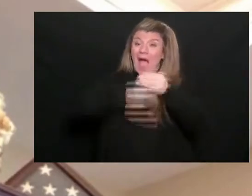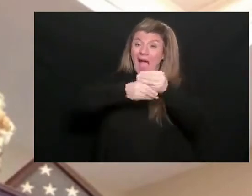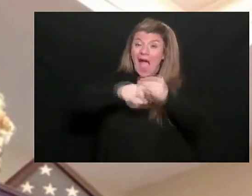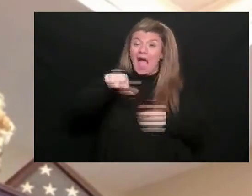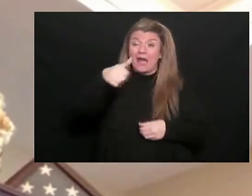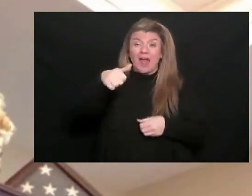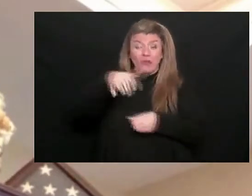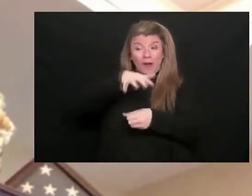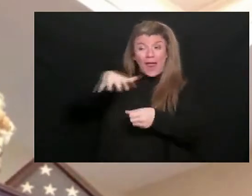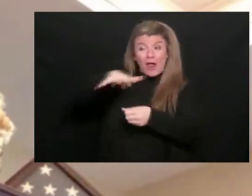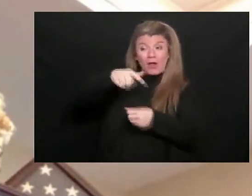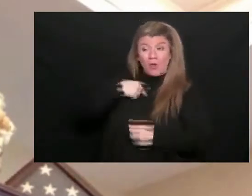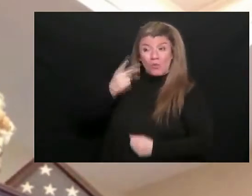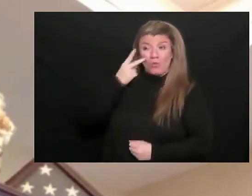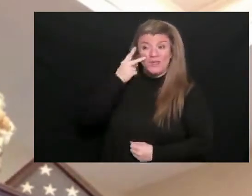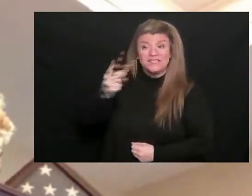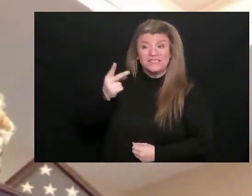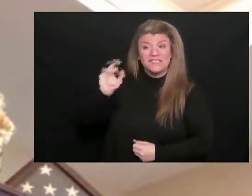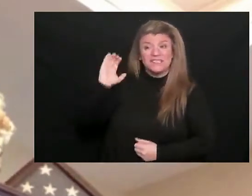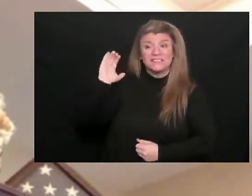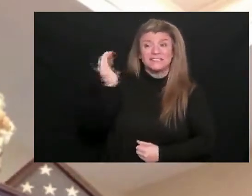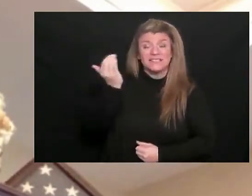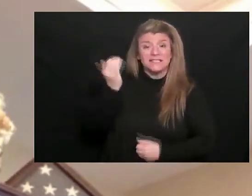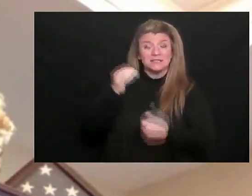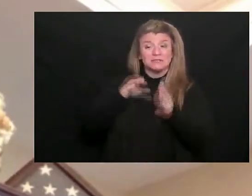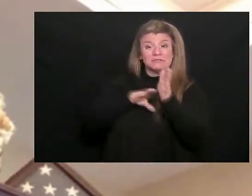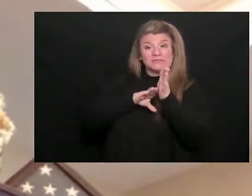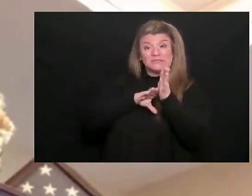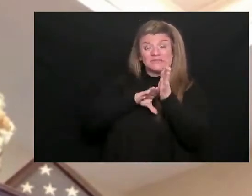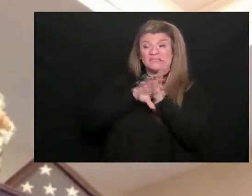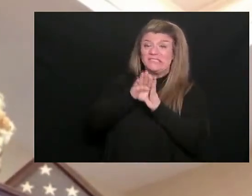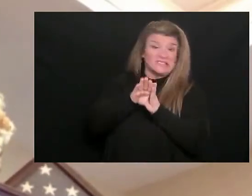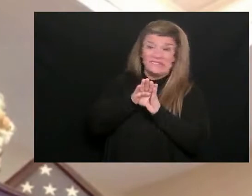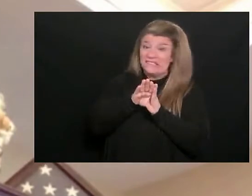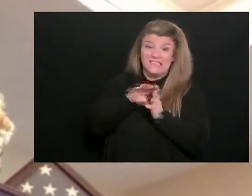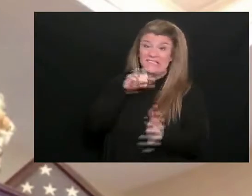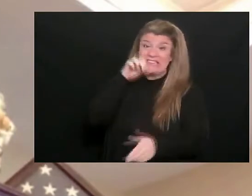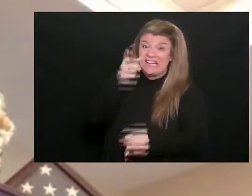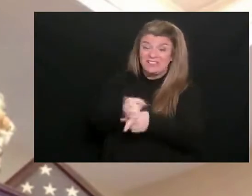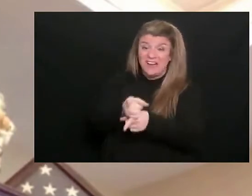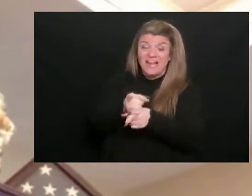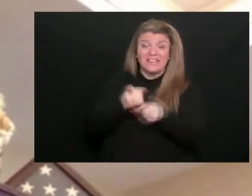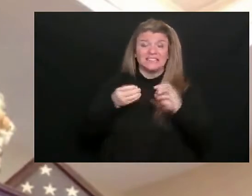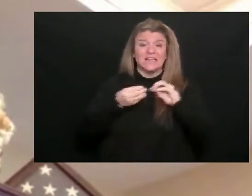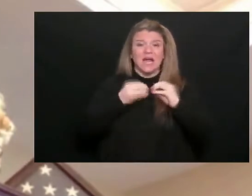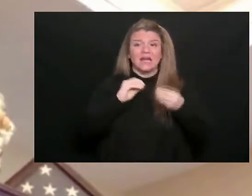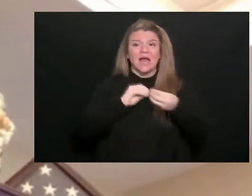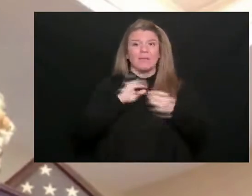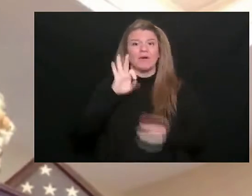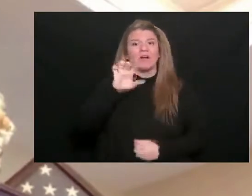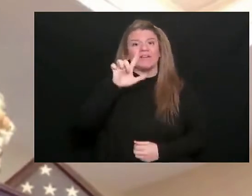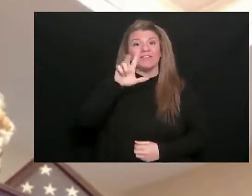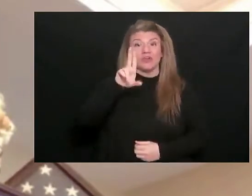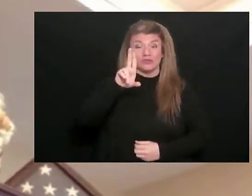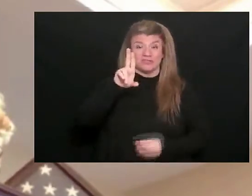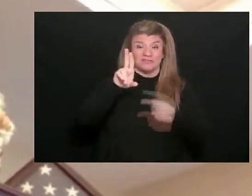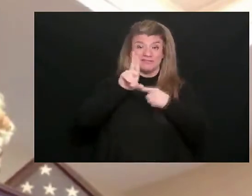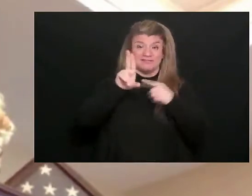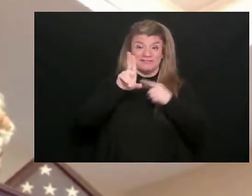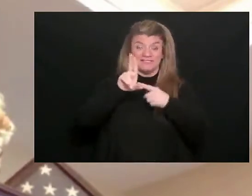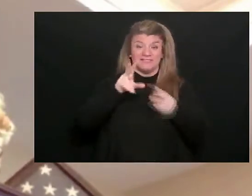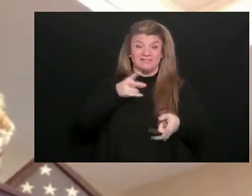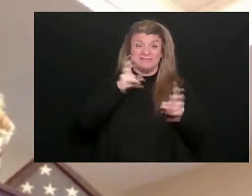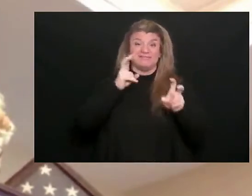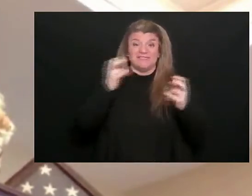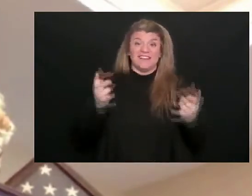area that we see trending in an unfortunate direction is the number of flu cases that we are